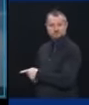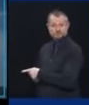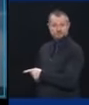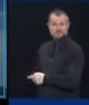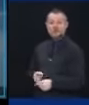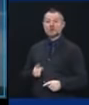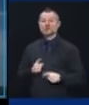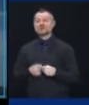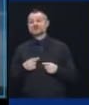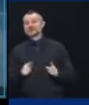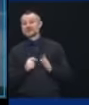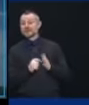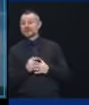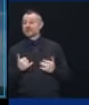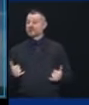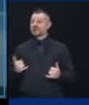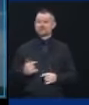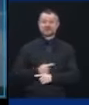public safety,